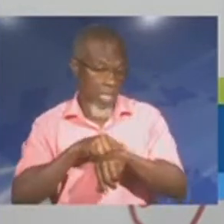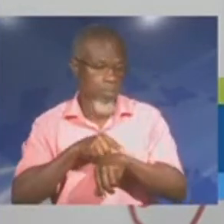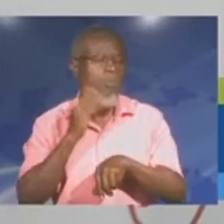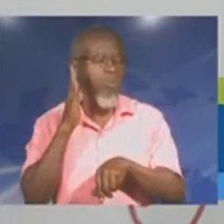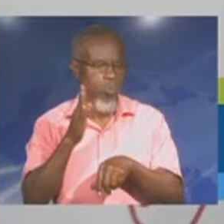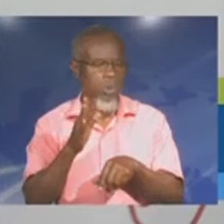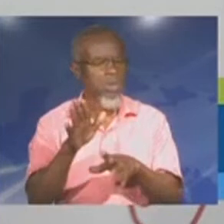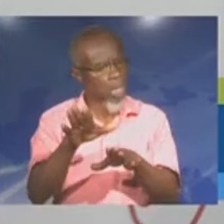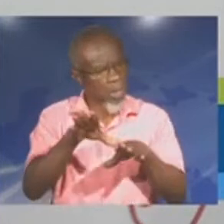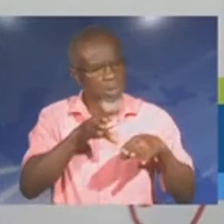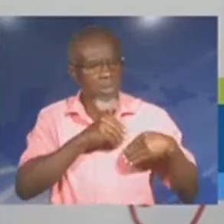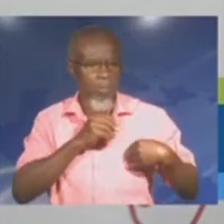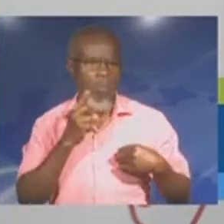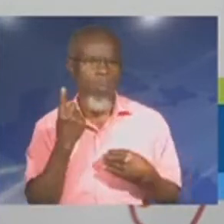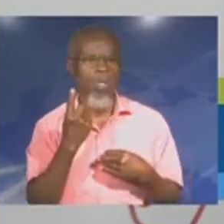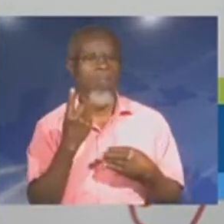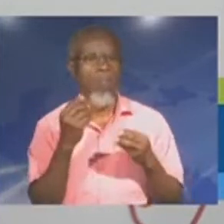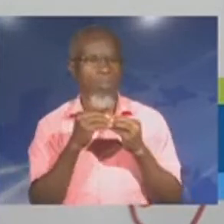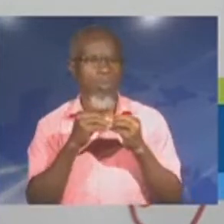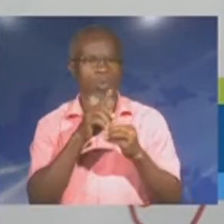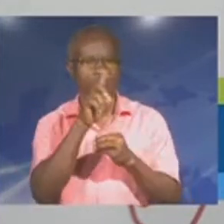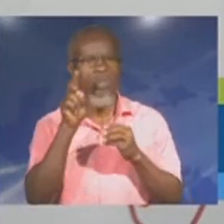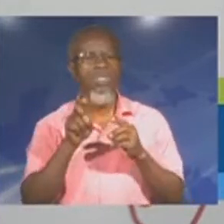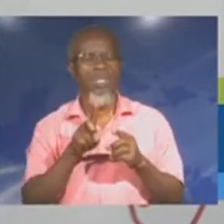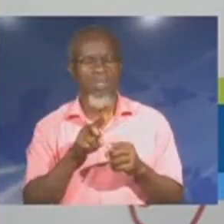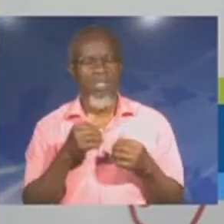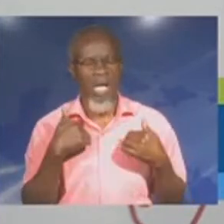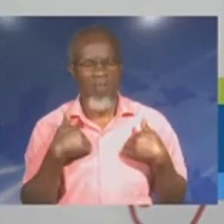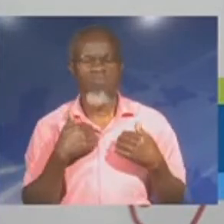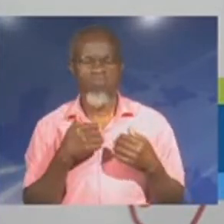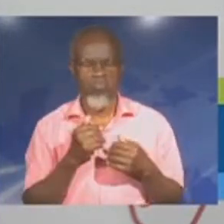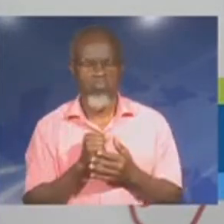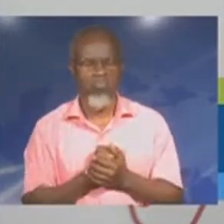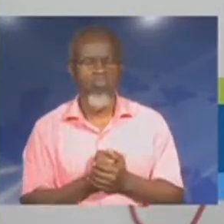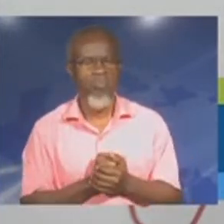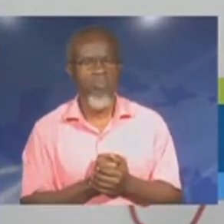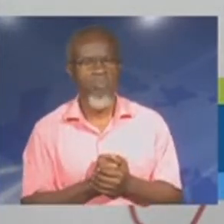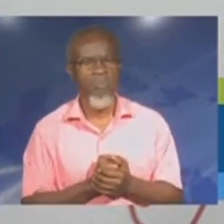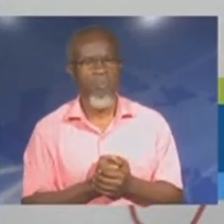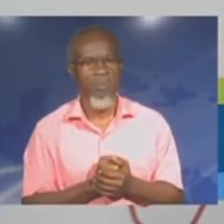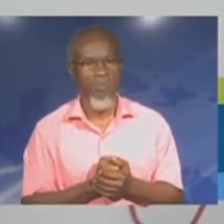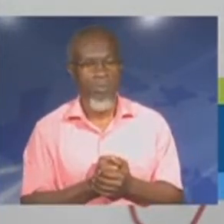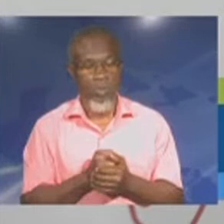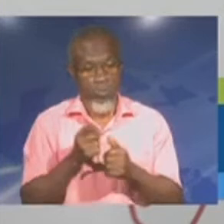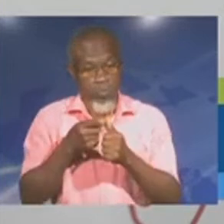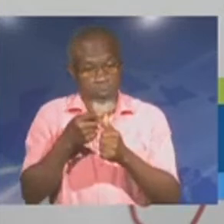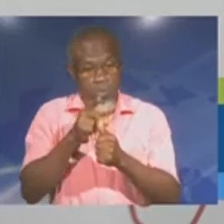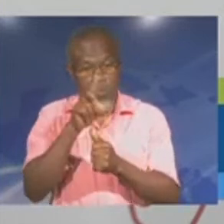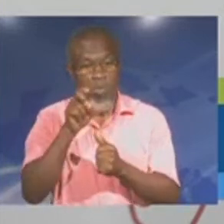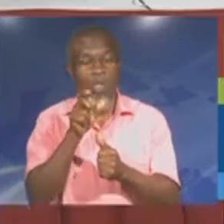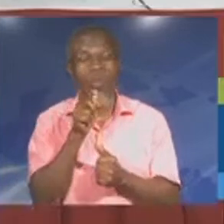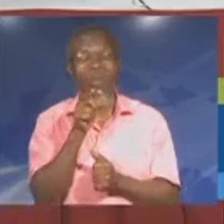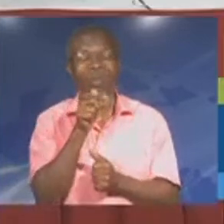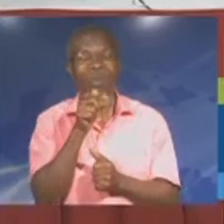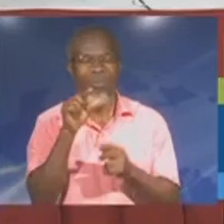media representatives, of course, as time permits. We will take our first question from Guardia Media